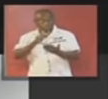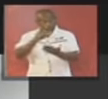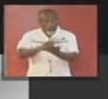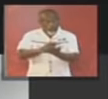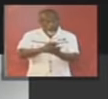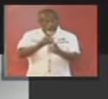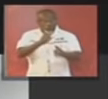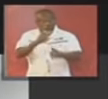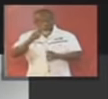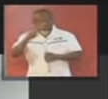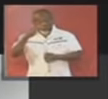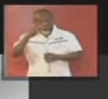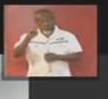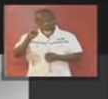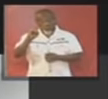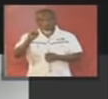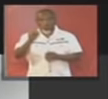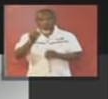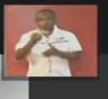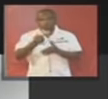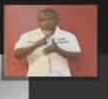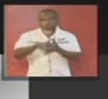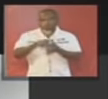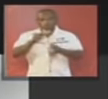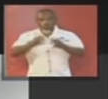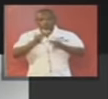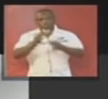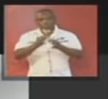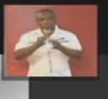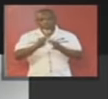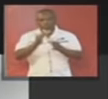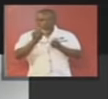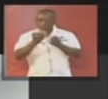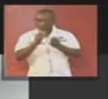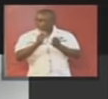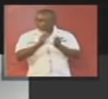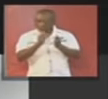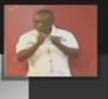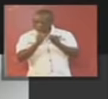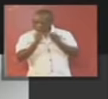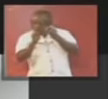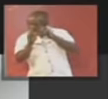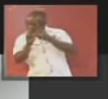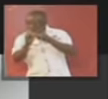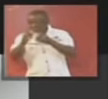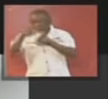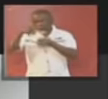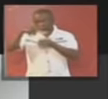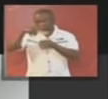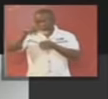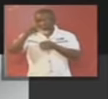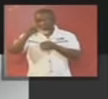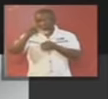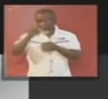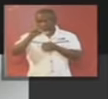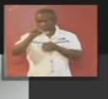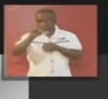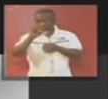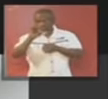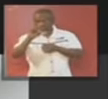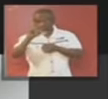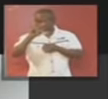is or has us leaning towards the Pfizer vaccine? And the second question, I